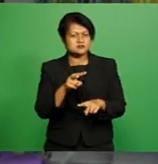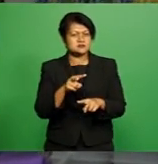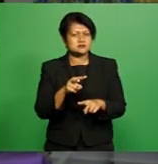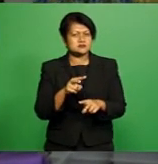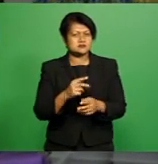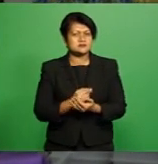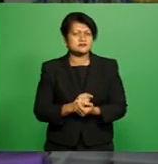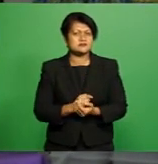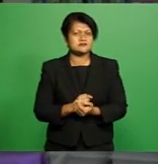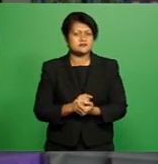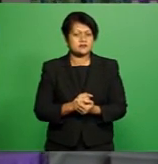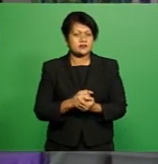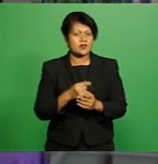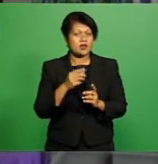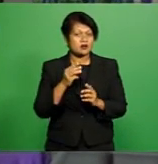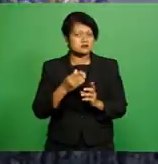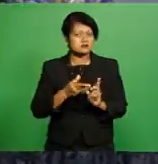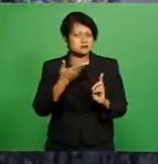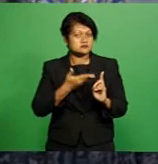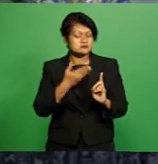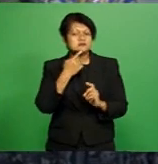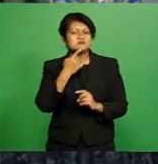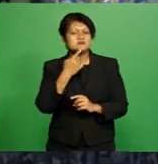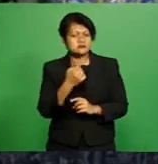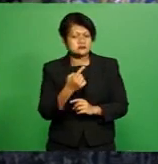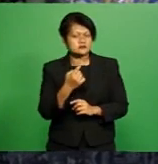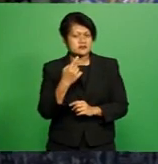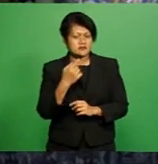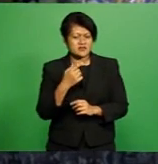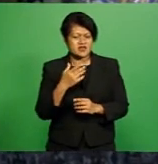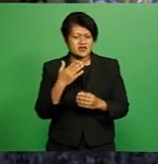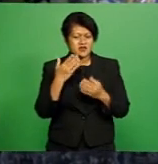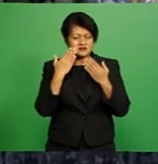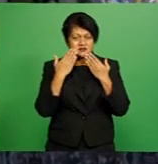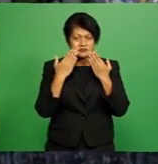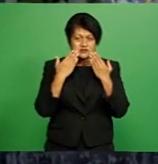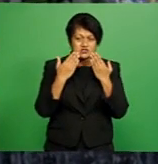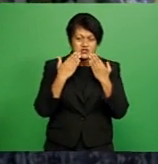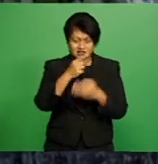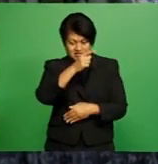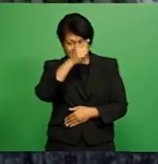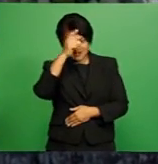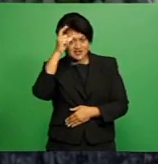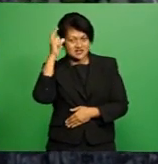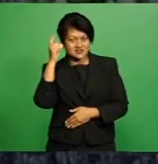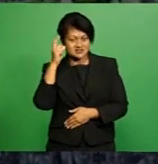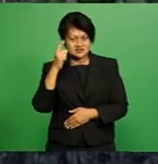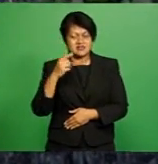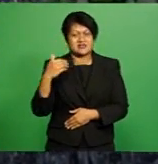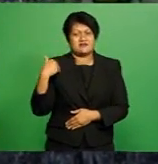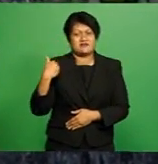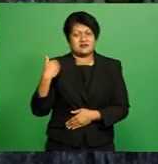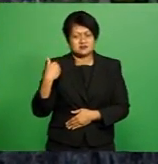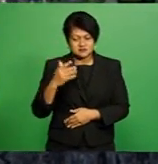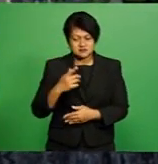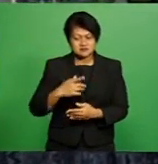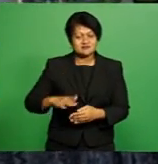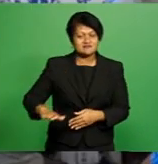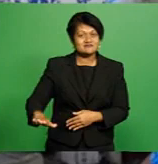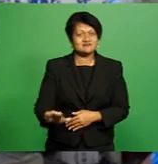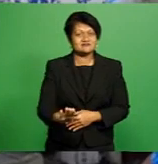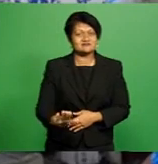has acknowledged the support rendered by relevant authorities to nurses in these affected areas. I would also like to